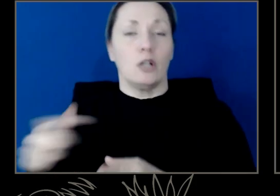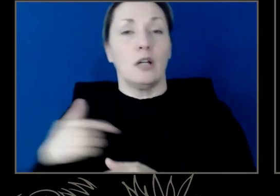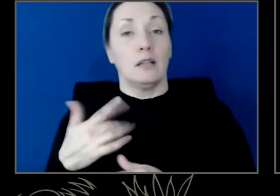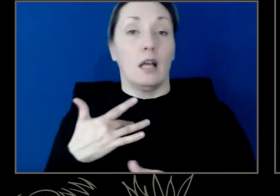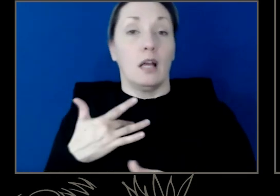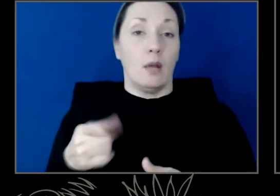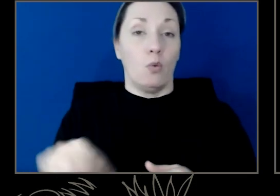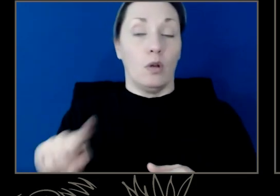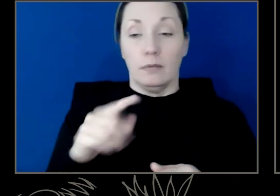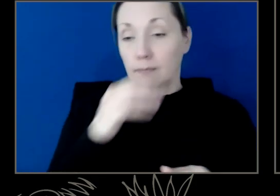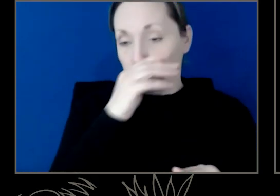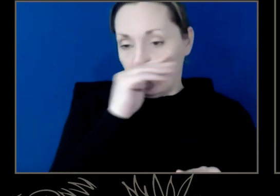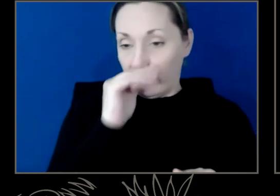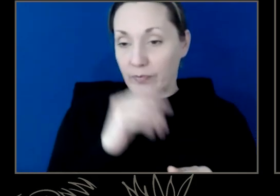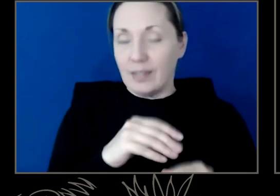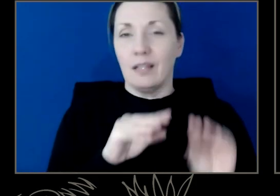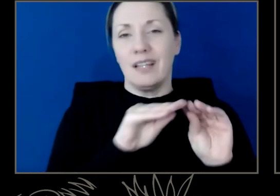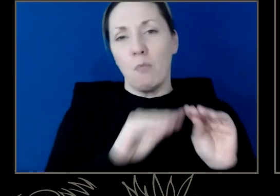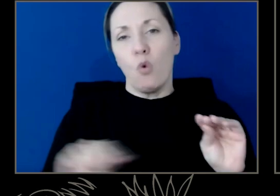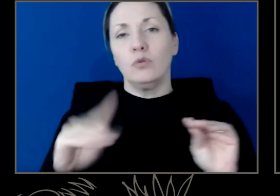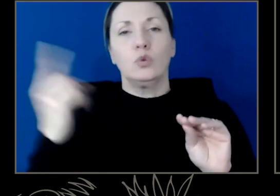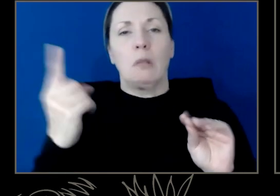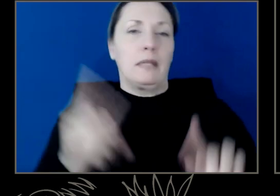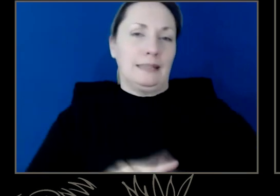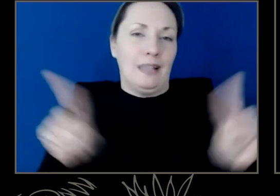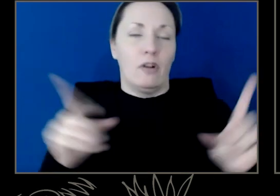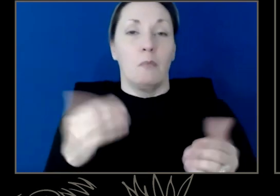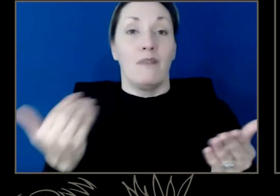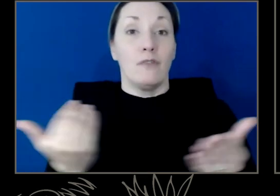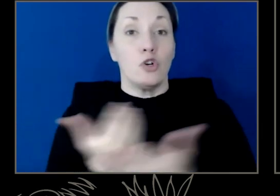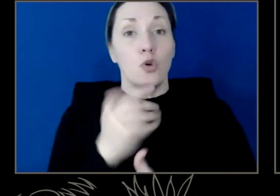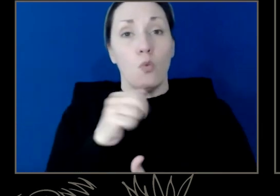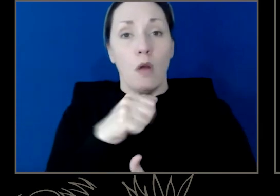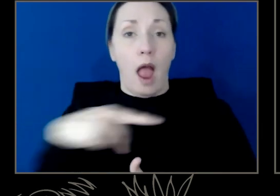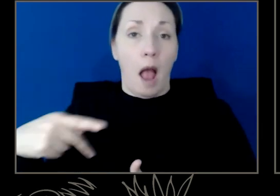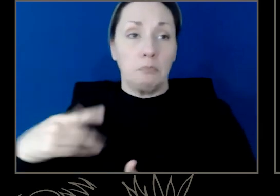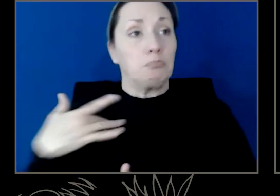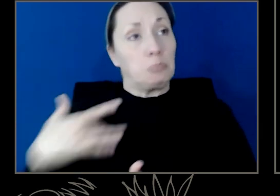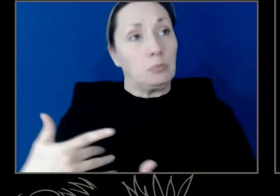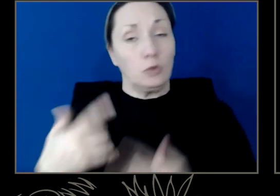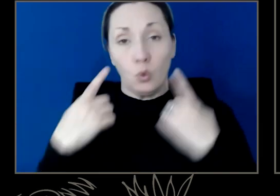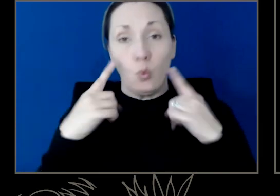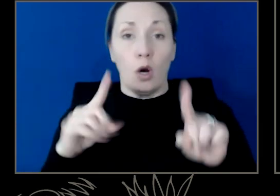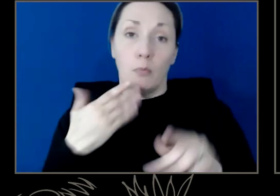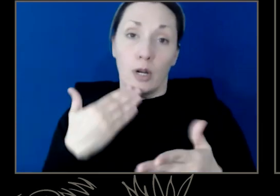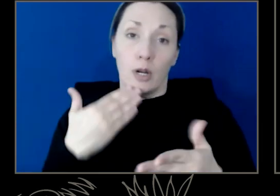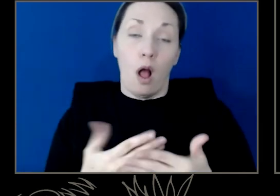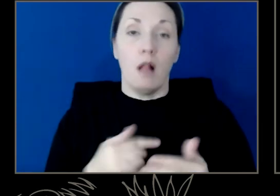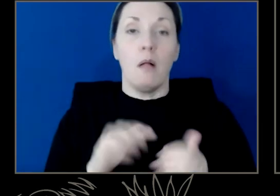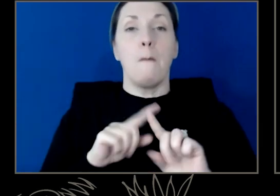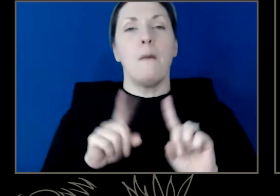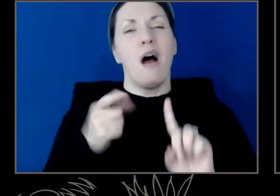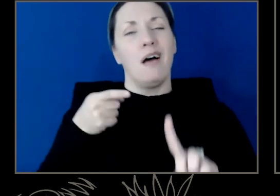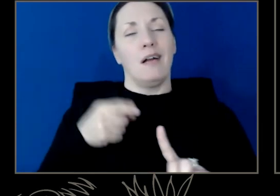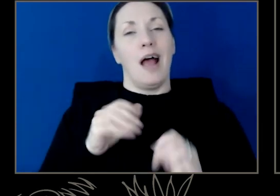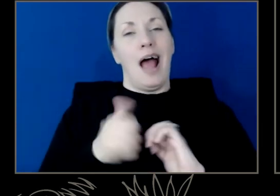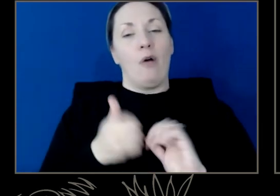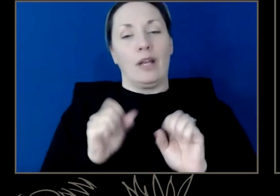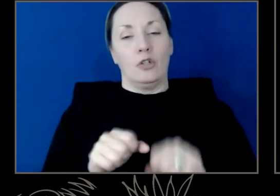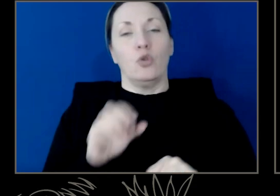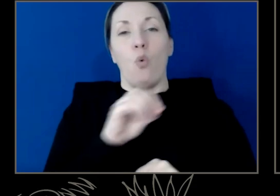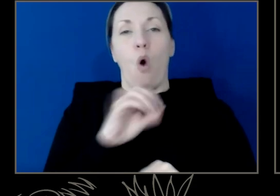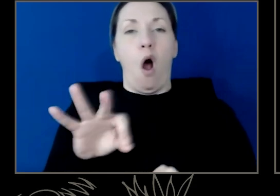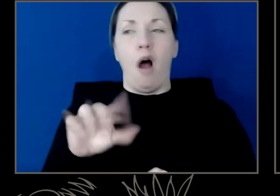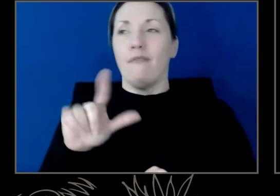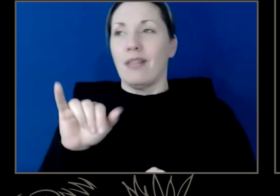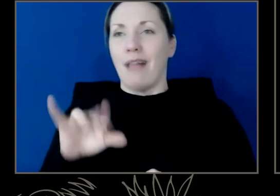do migrate to something else. But for new apps, it works quite well. but how can you do offline support, and